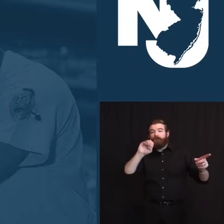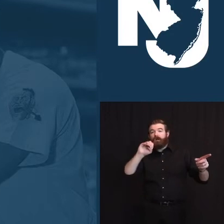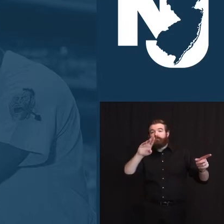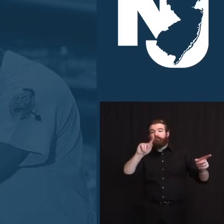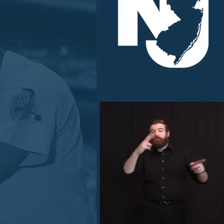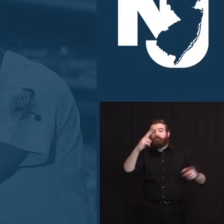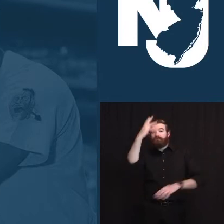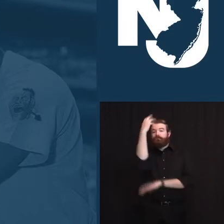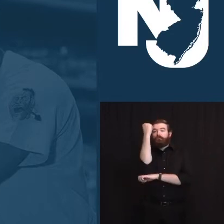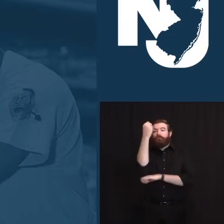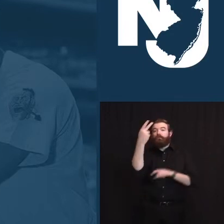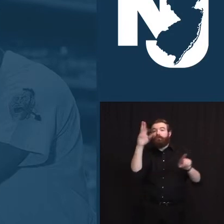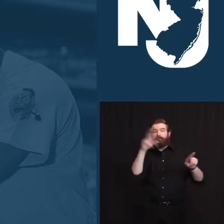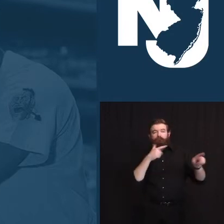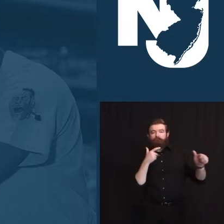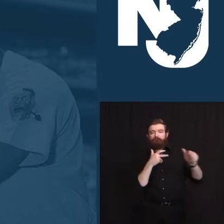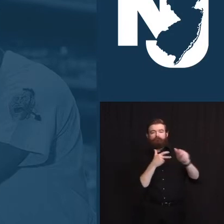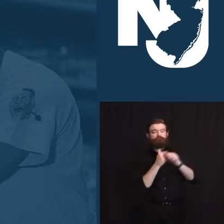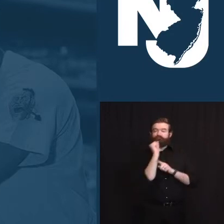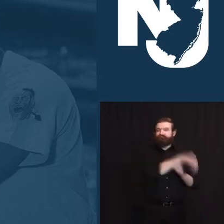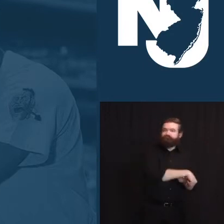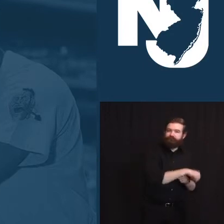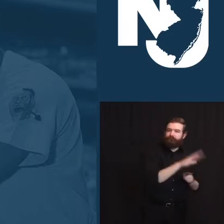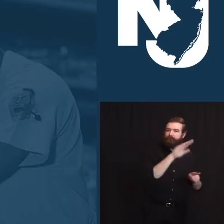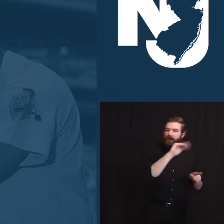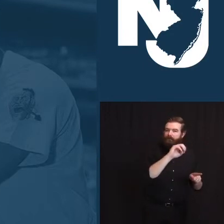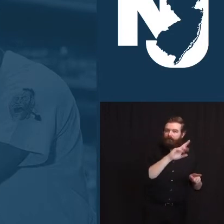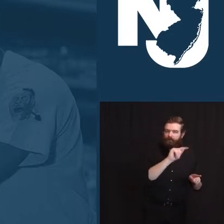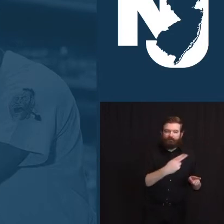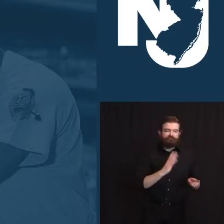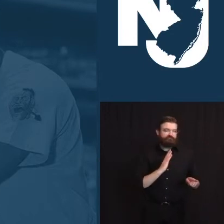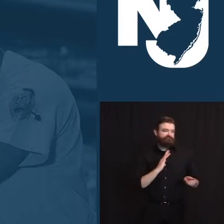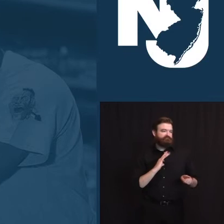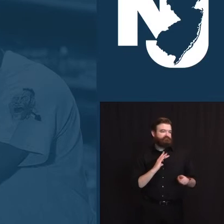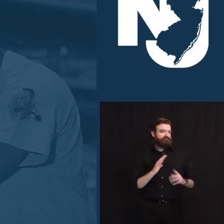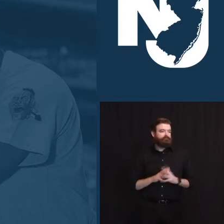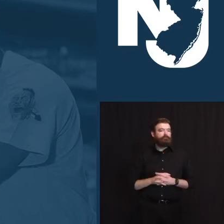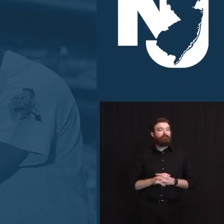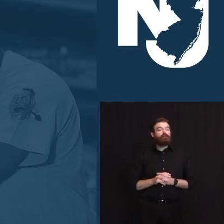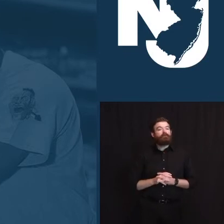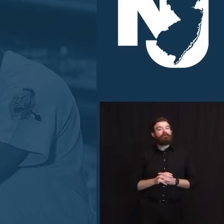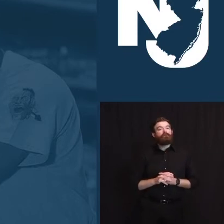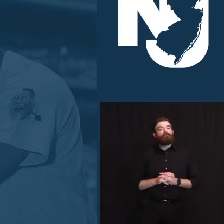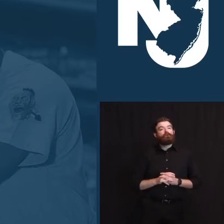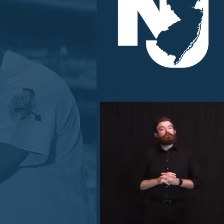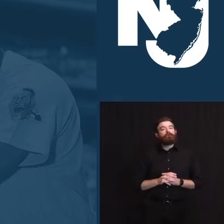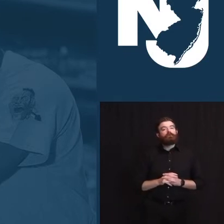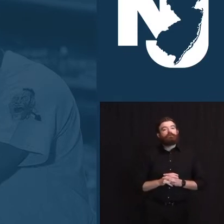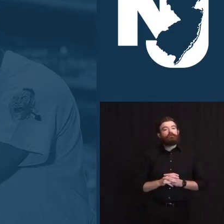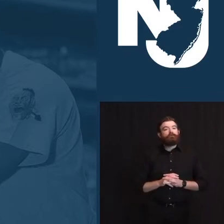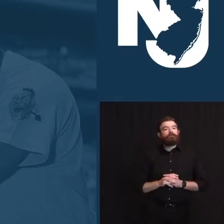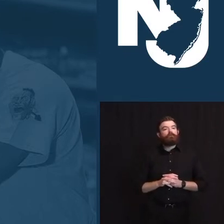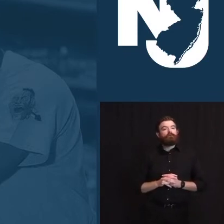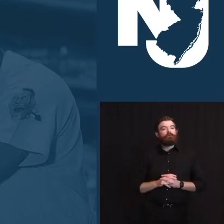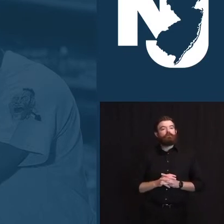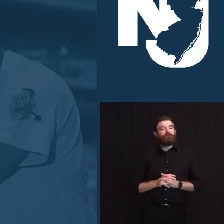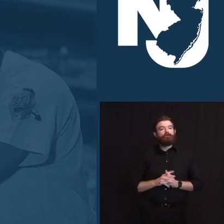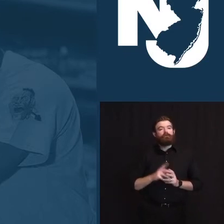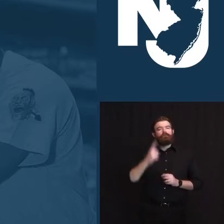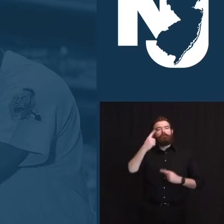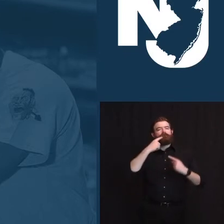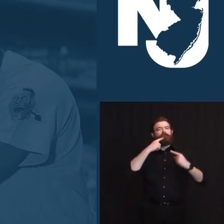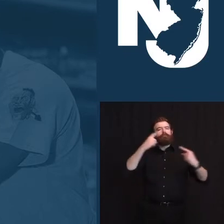King, the iconic broadcaster Vinn Scully summed it up this way, and I quote Vinn, "What a marvelous moment for baseball.